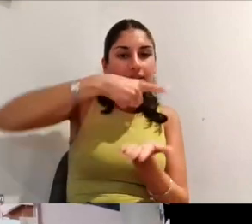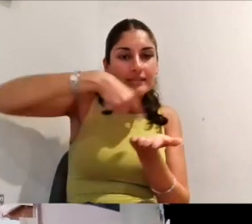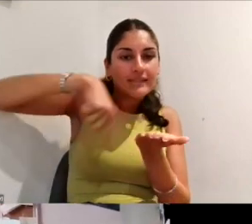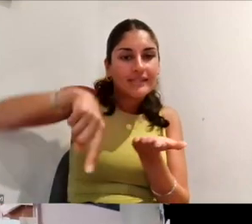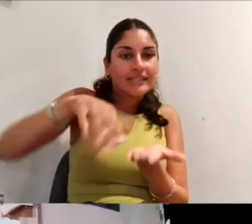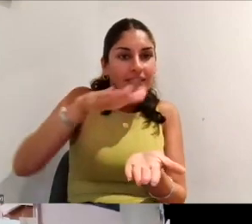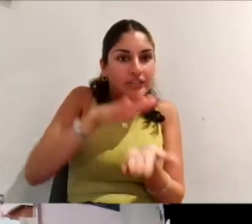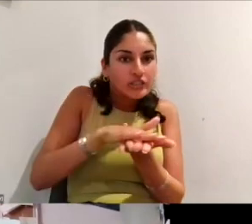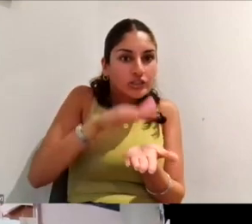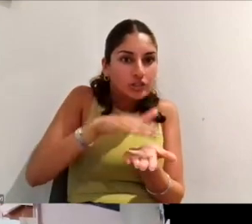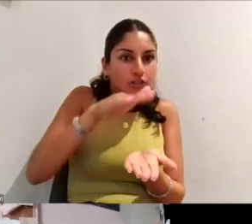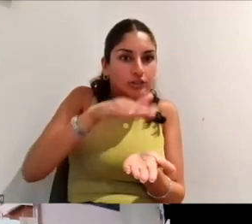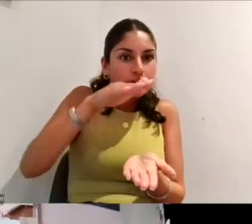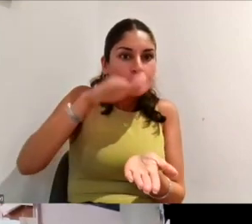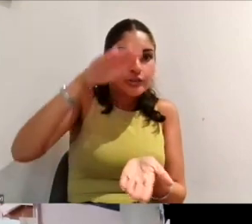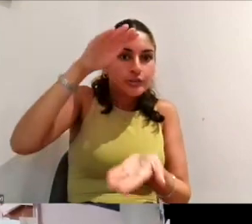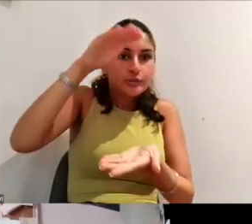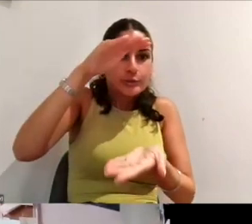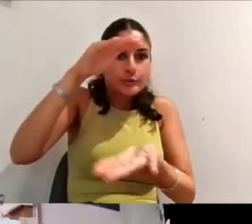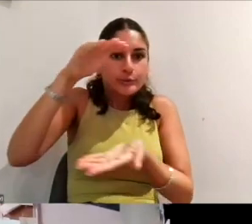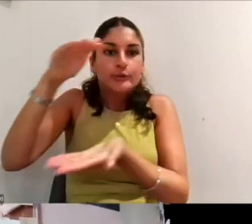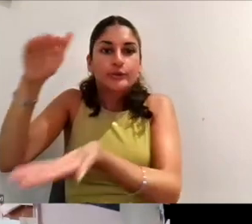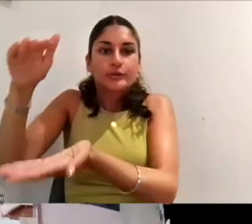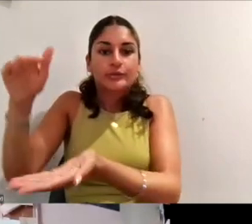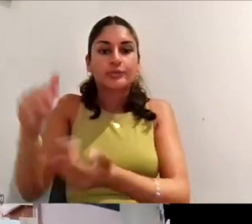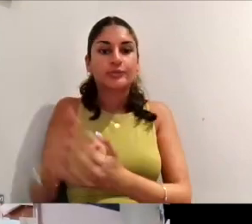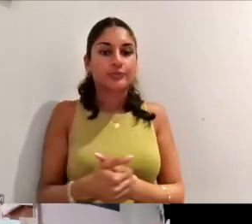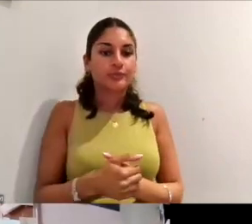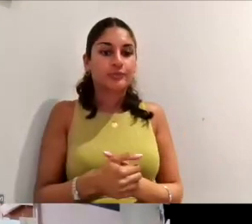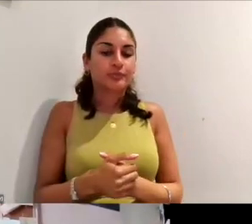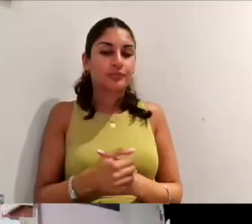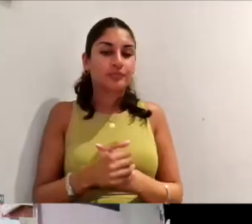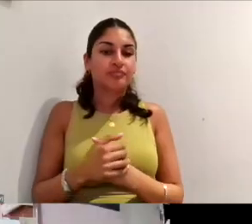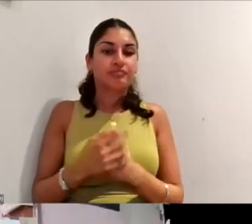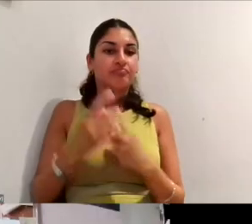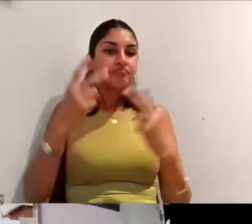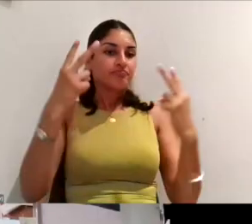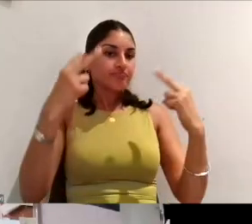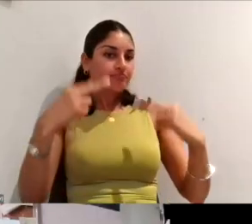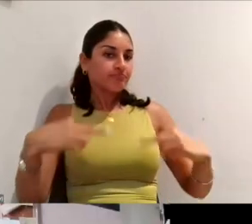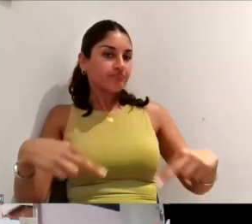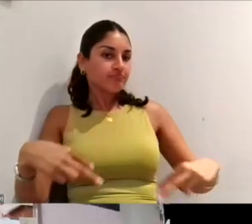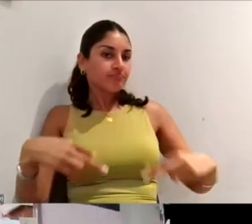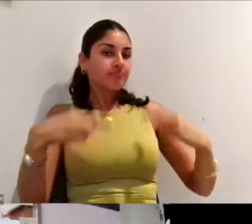endorsing, defining, approving my beauty as a woman.